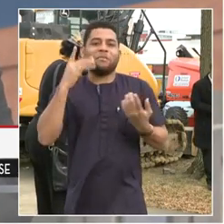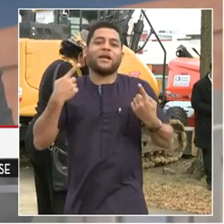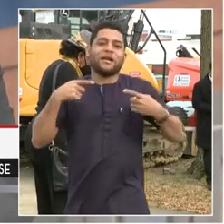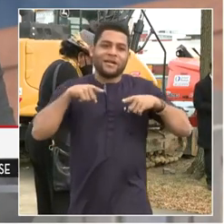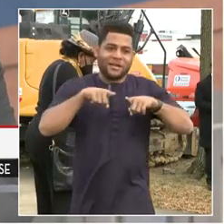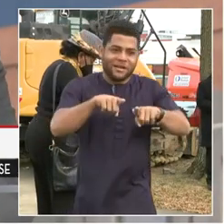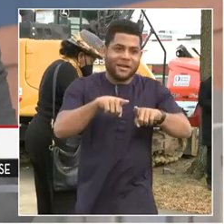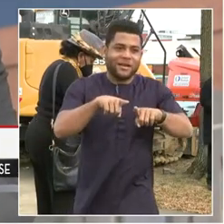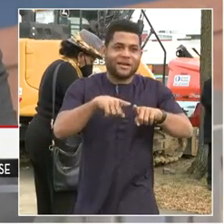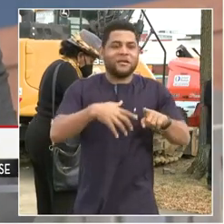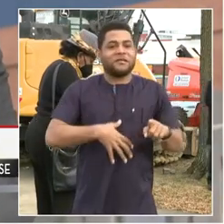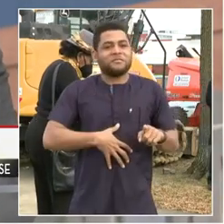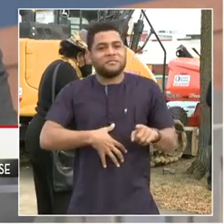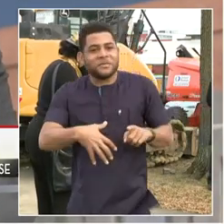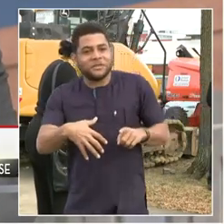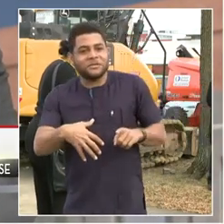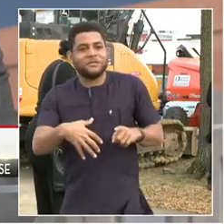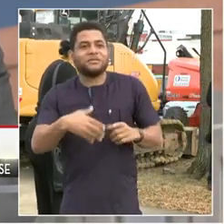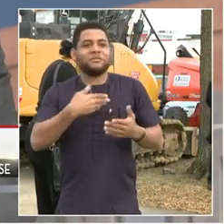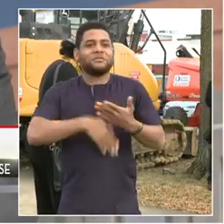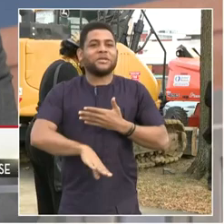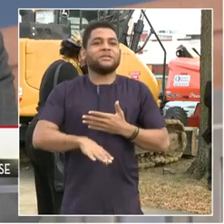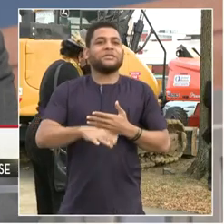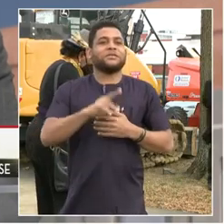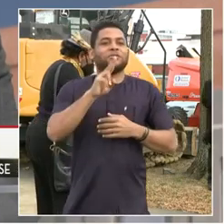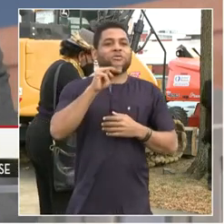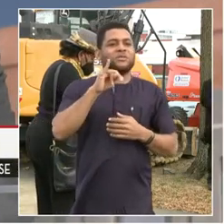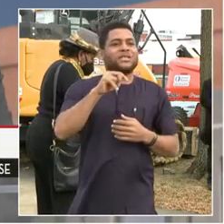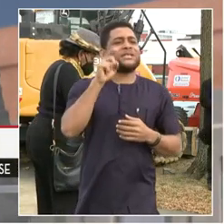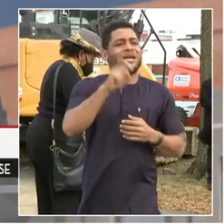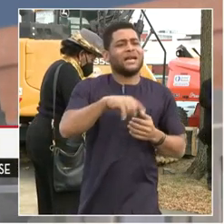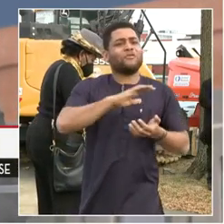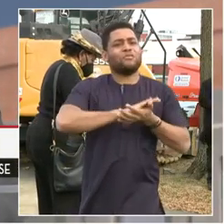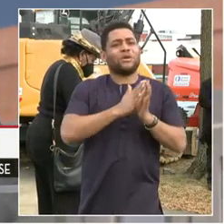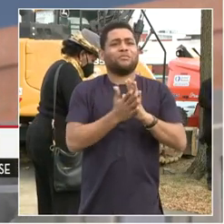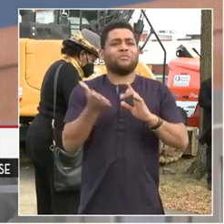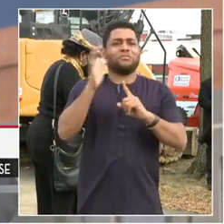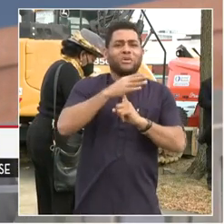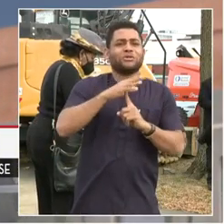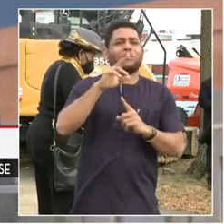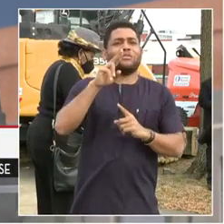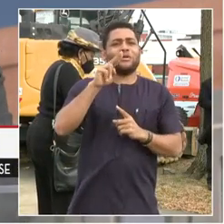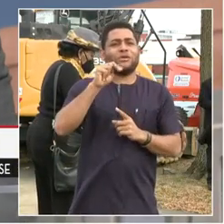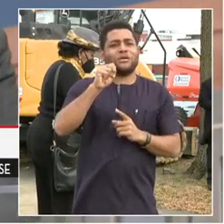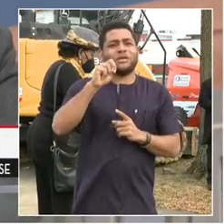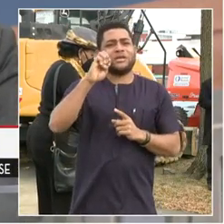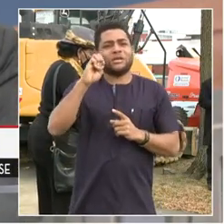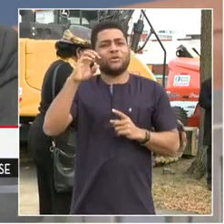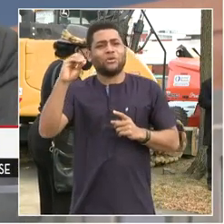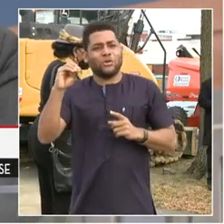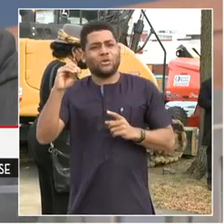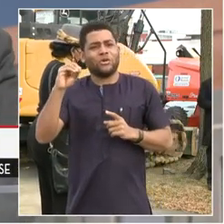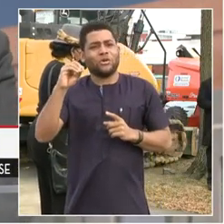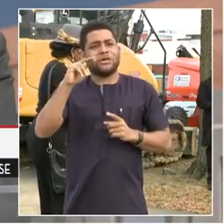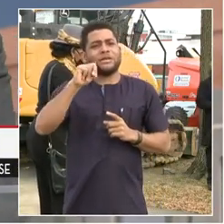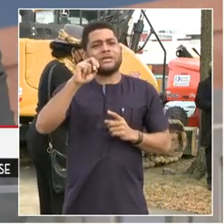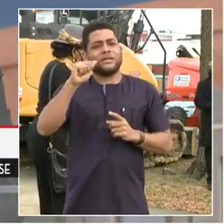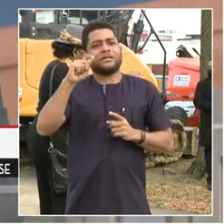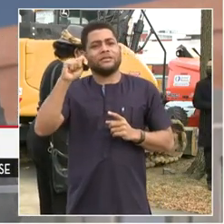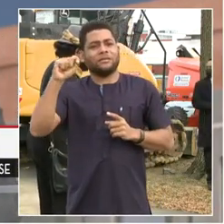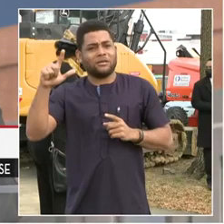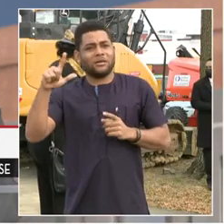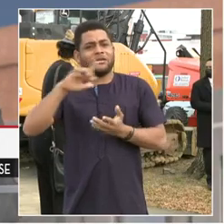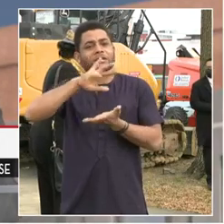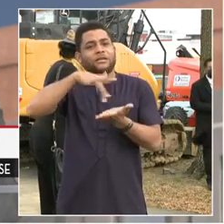provide the top neonatal intensive care. And if I might brag for a moment, Children's National is ranked #1